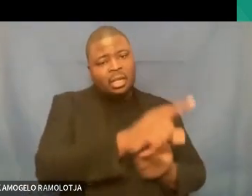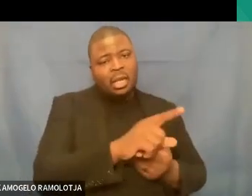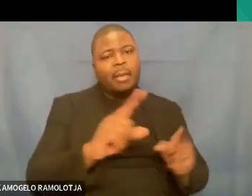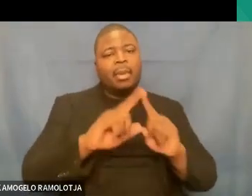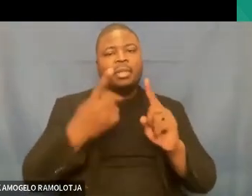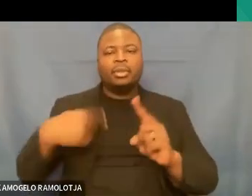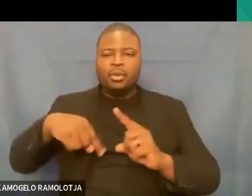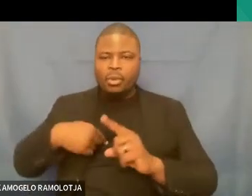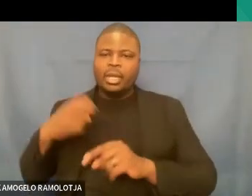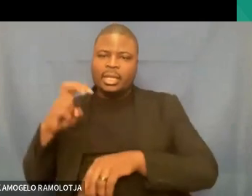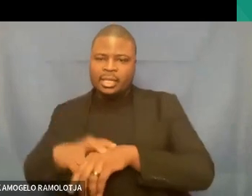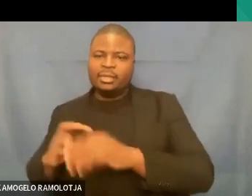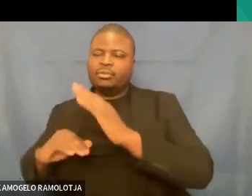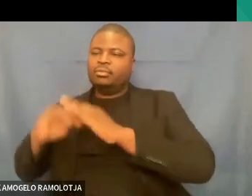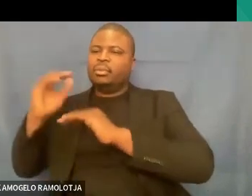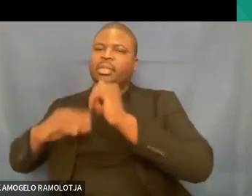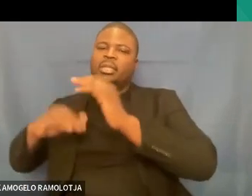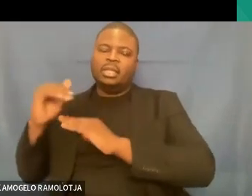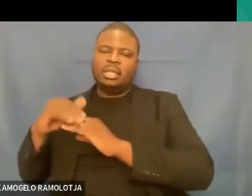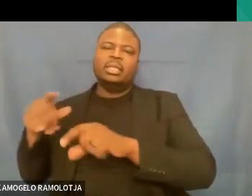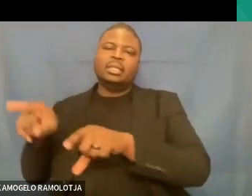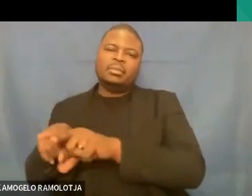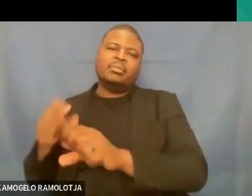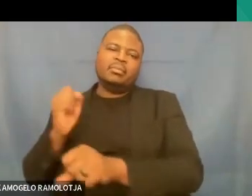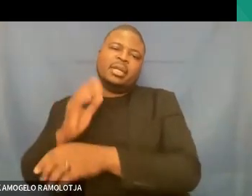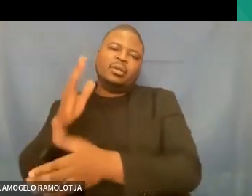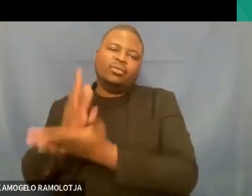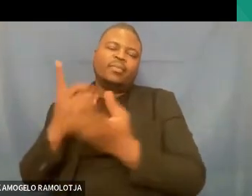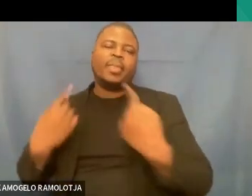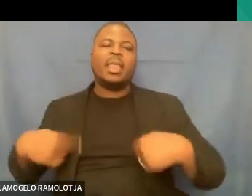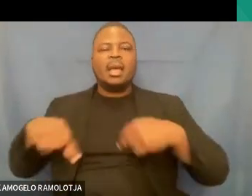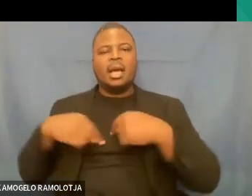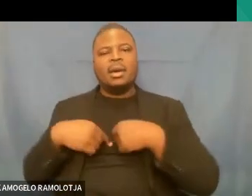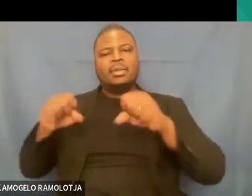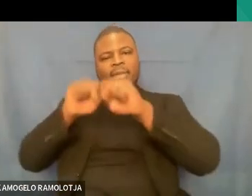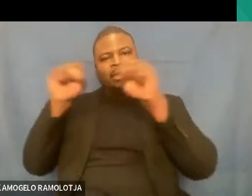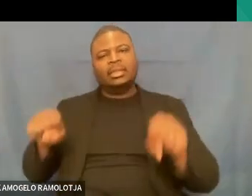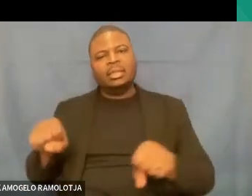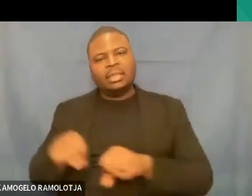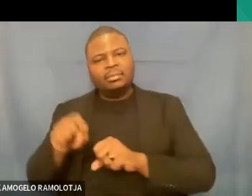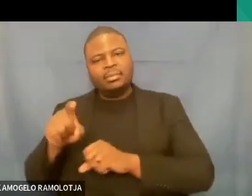need to also ensure that our systems meet the needs of our people.